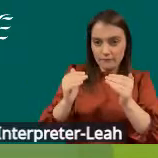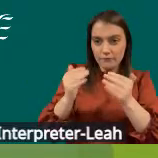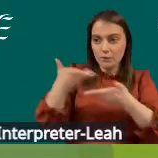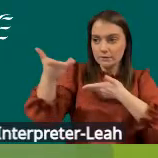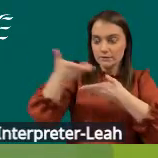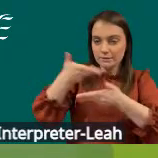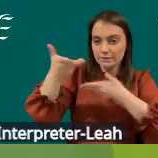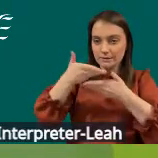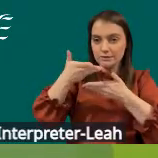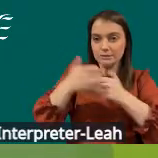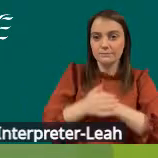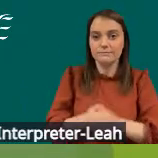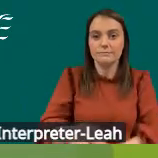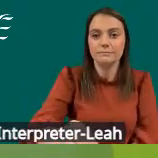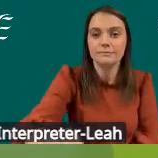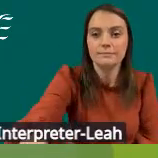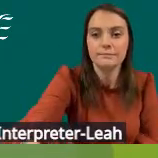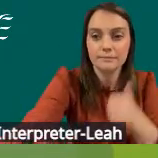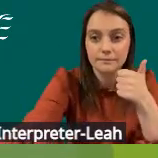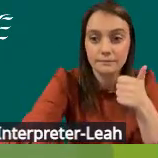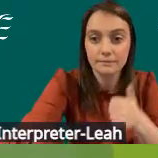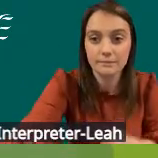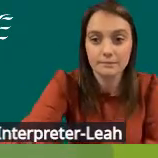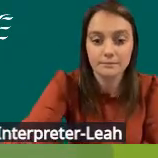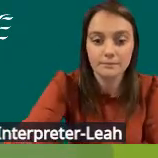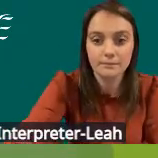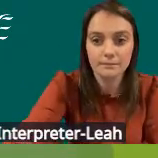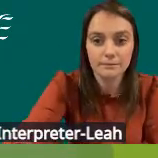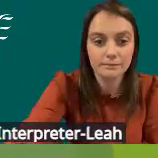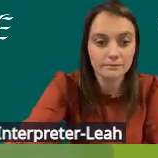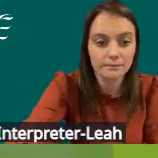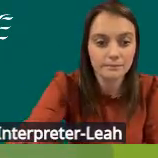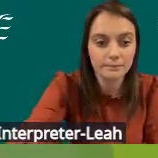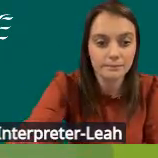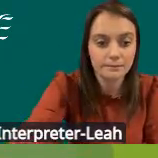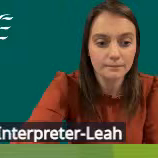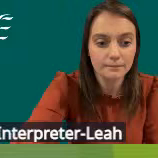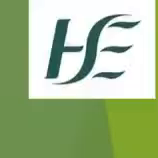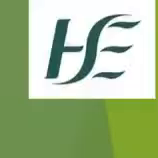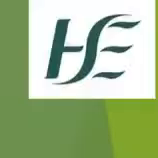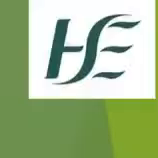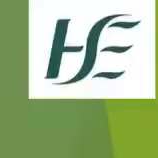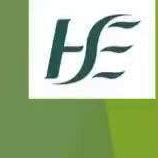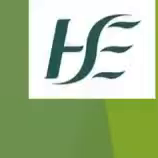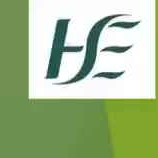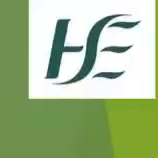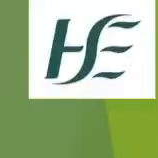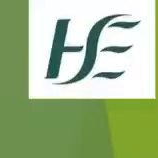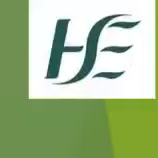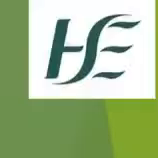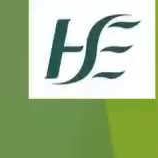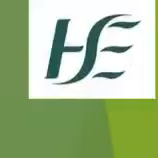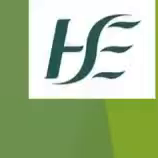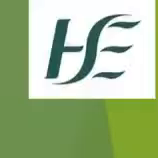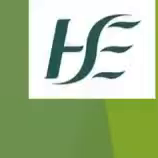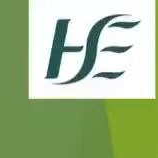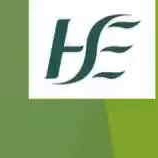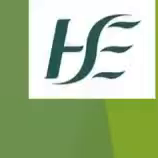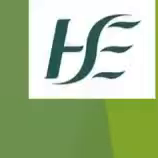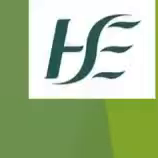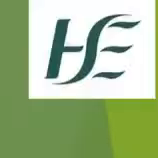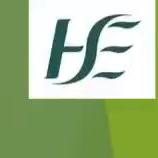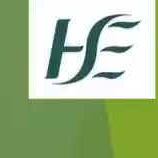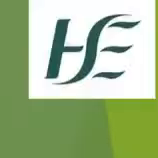consultation. So what can you expect when you come into us? Well, you'll meet one of the doctors or myself. We'll